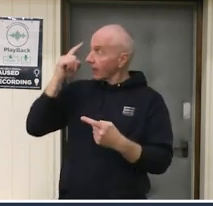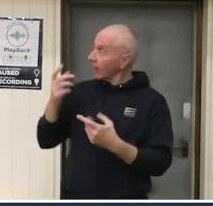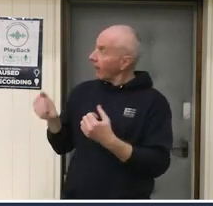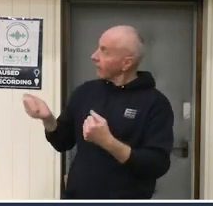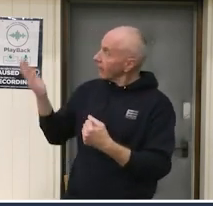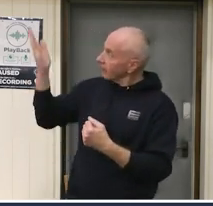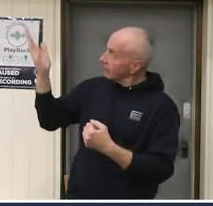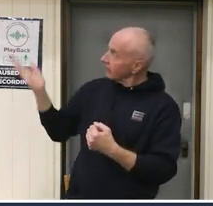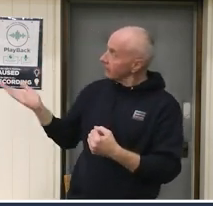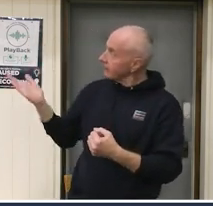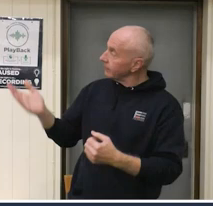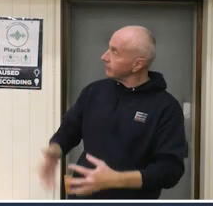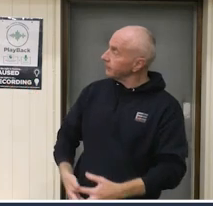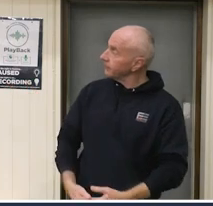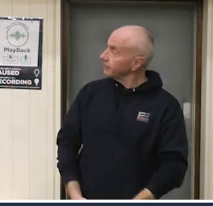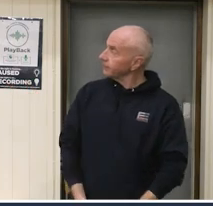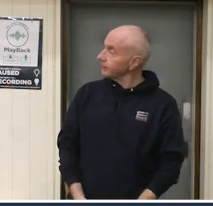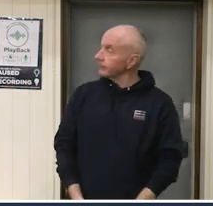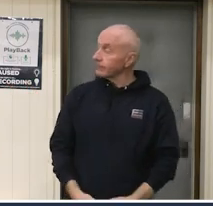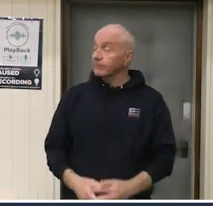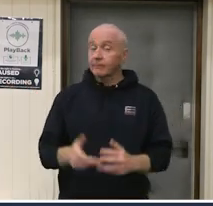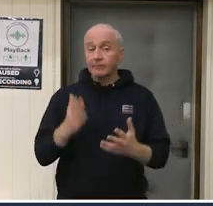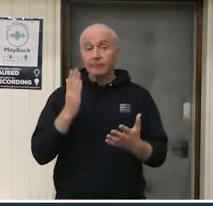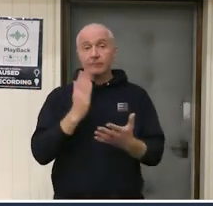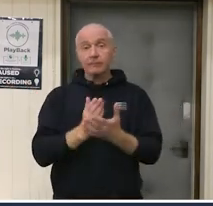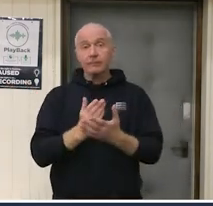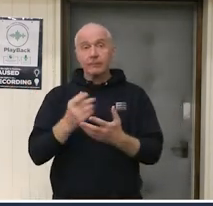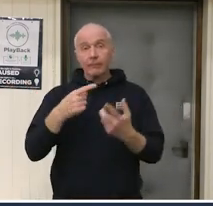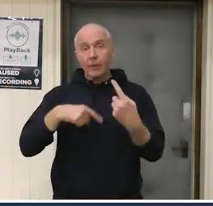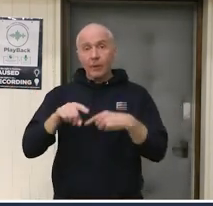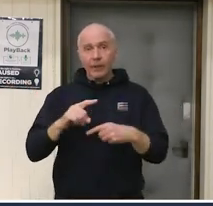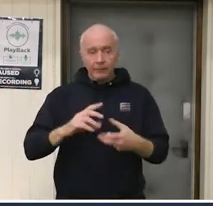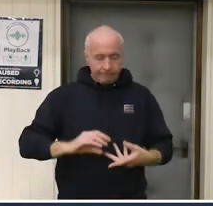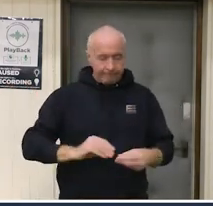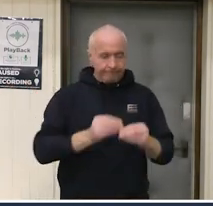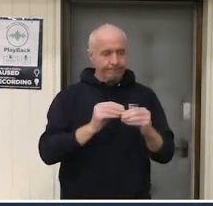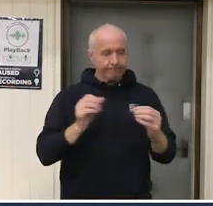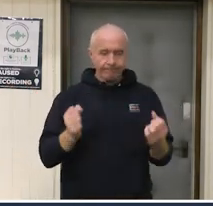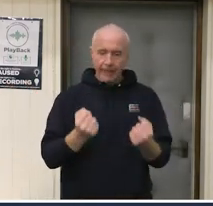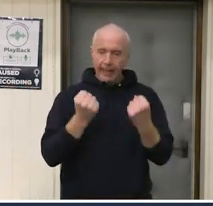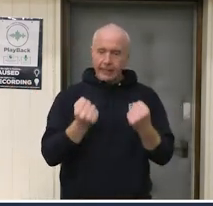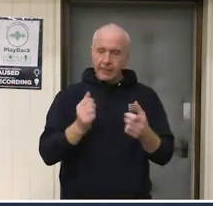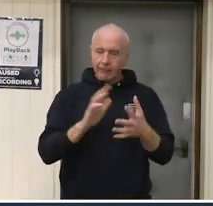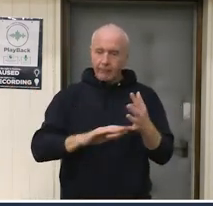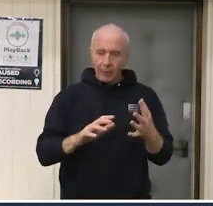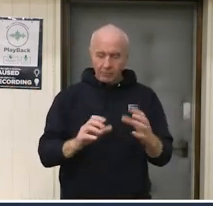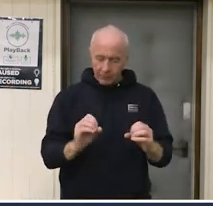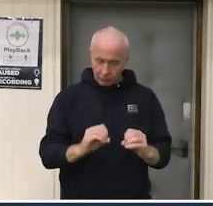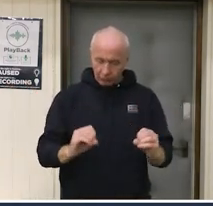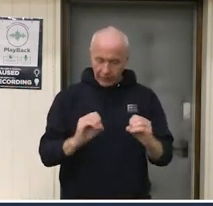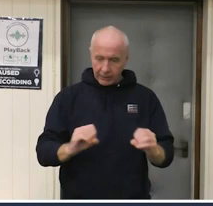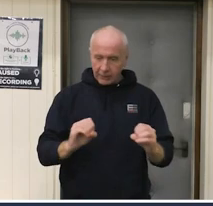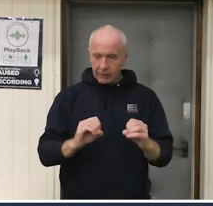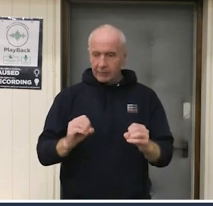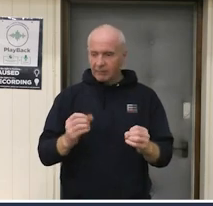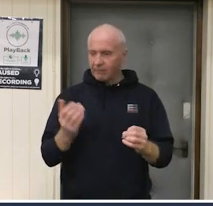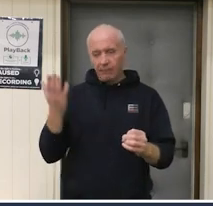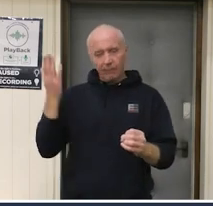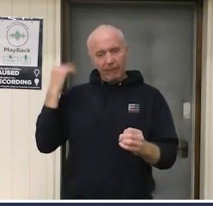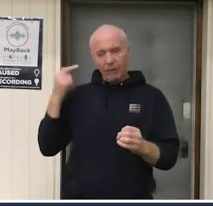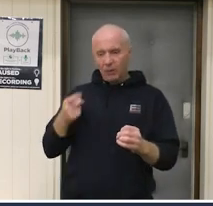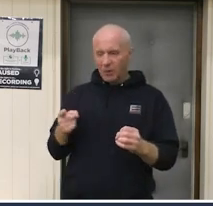So, absolutely, if we're designing an energy source from scratch, we've been pretty rubbish about doing things cleanly in the